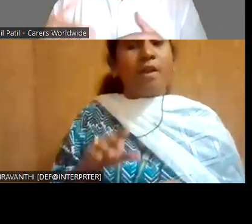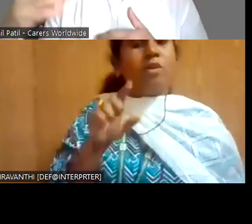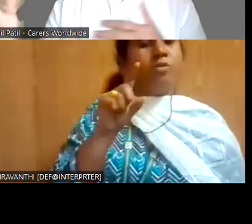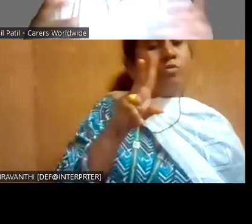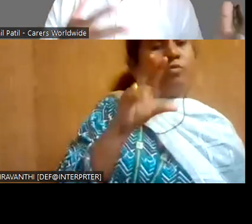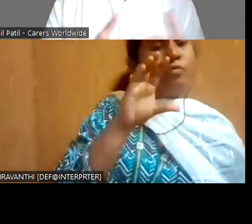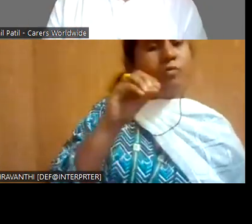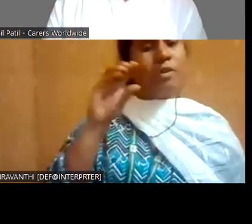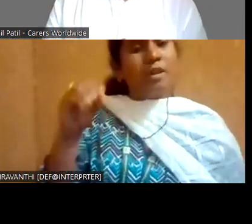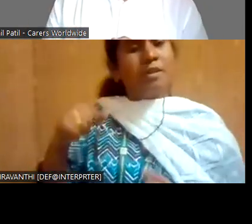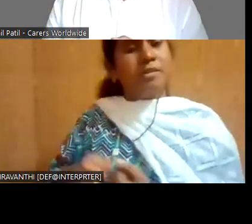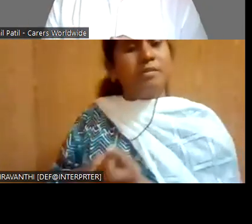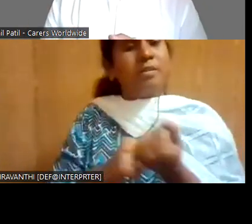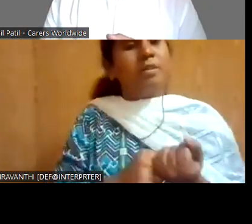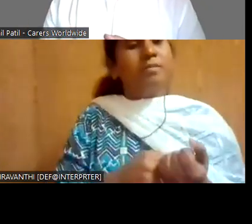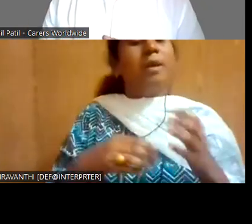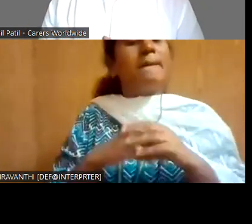in India, Nepal, and Bangladesh.